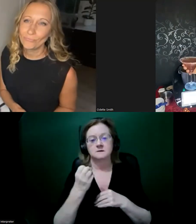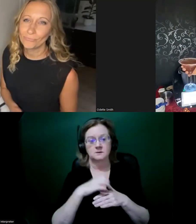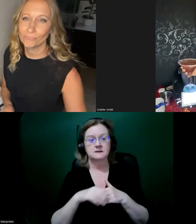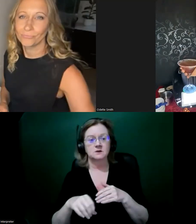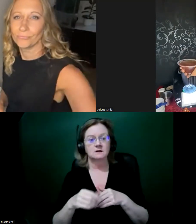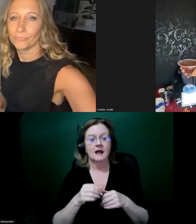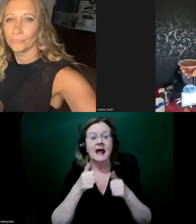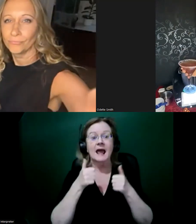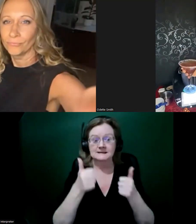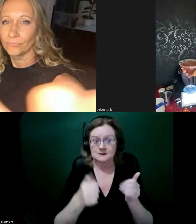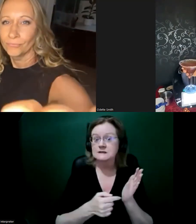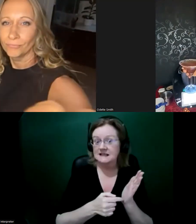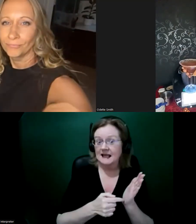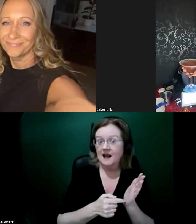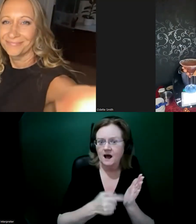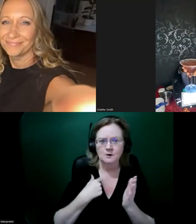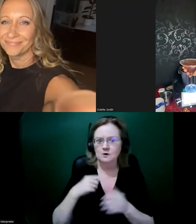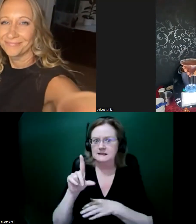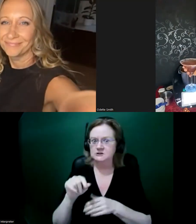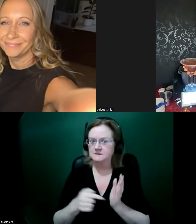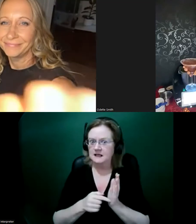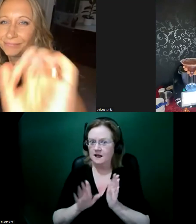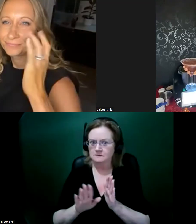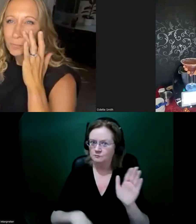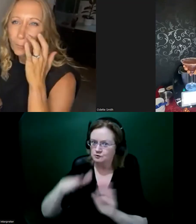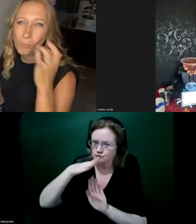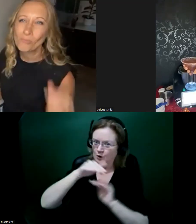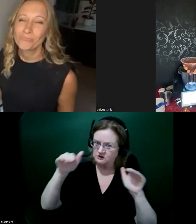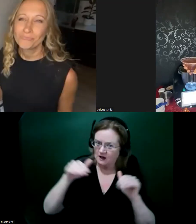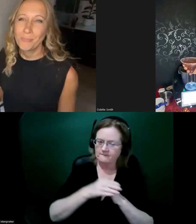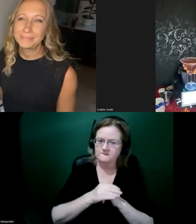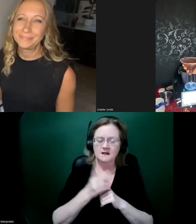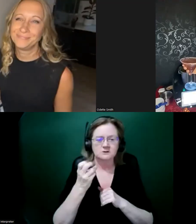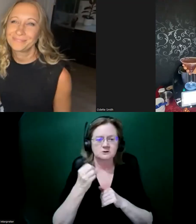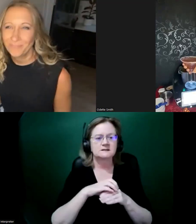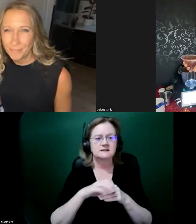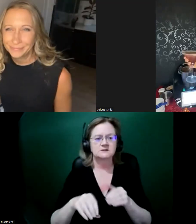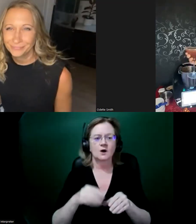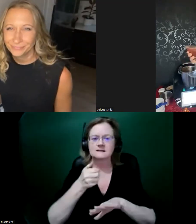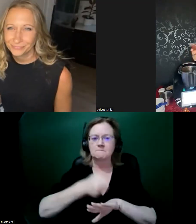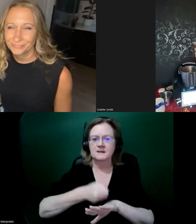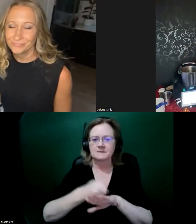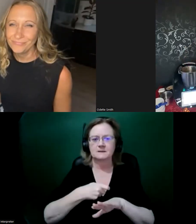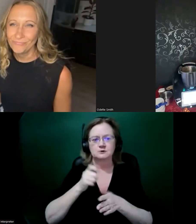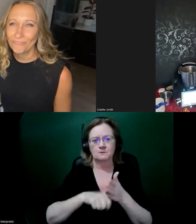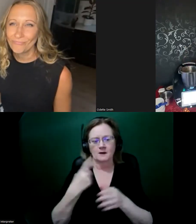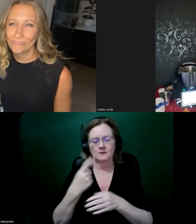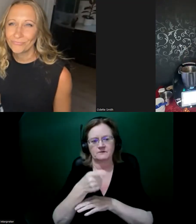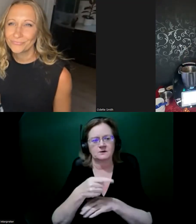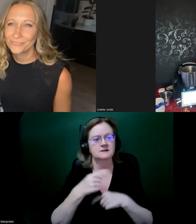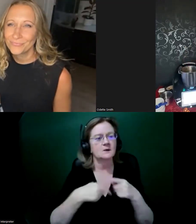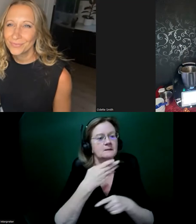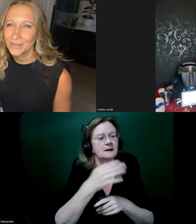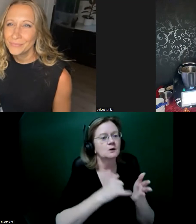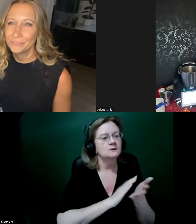It's good tequila. I'm not using the cheap stuff. I'm using top shelf tequila, $20 at least. That's excellent. And what about you, Sharon?